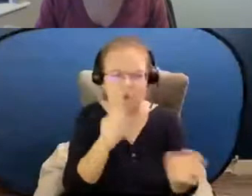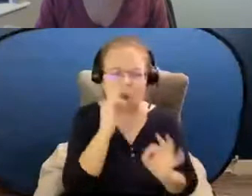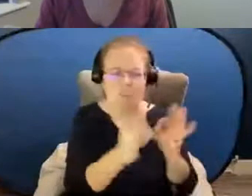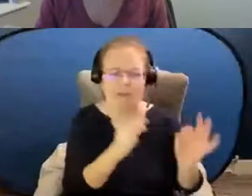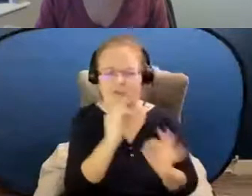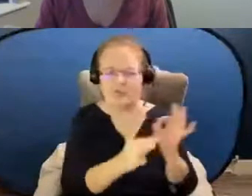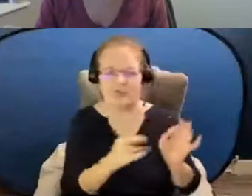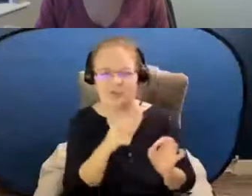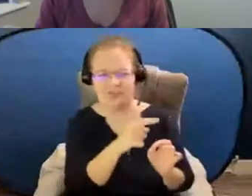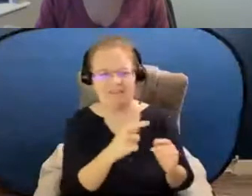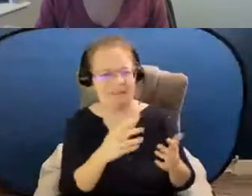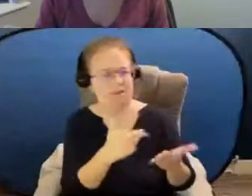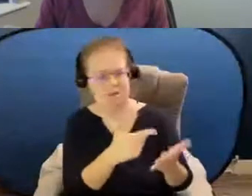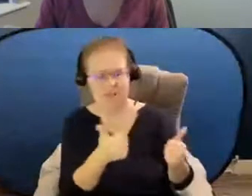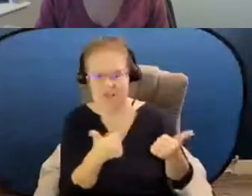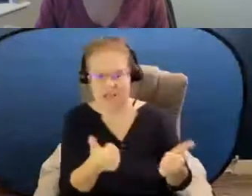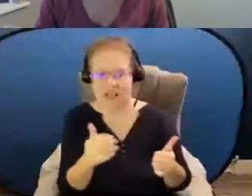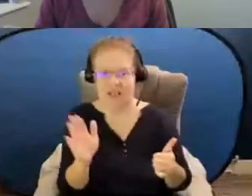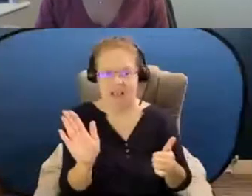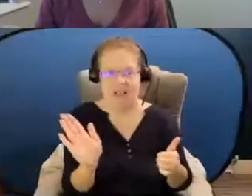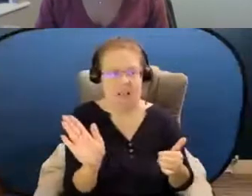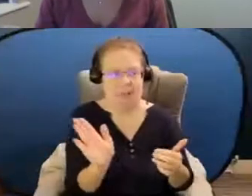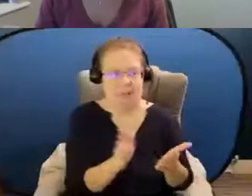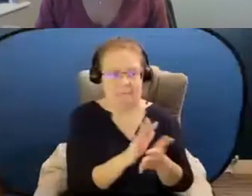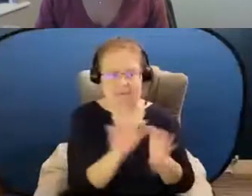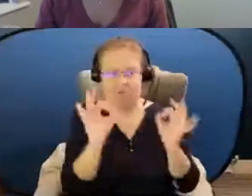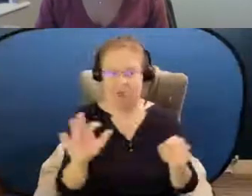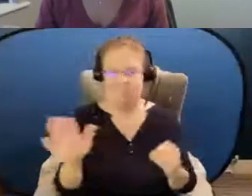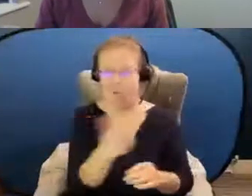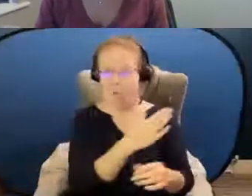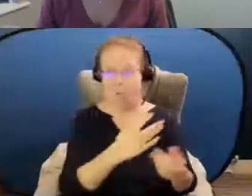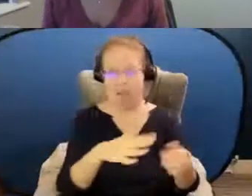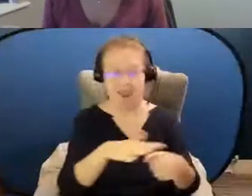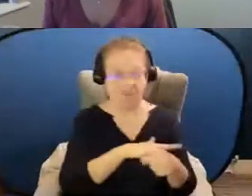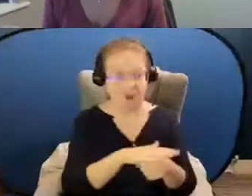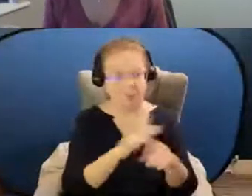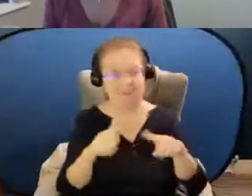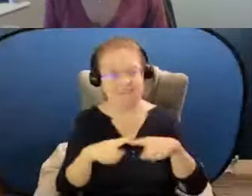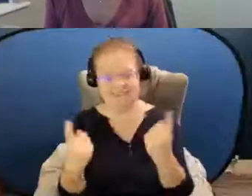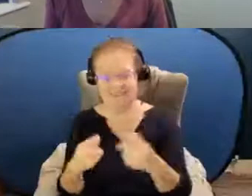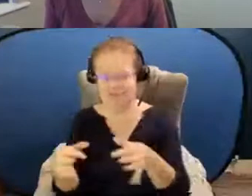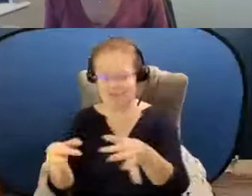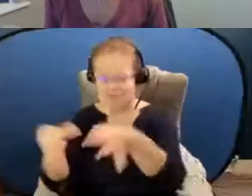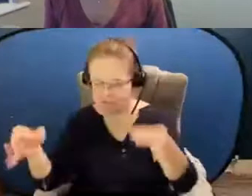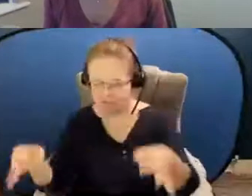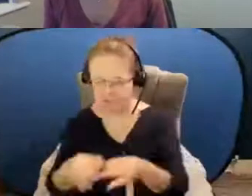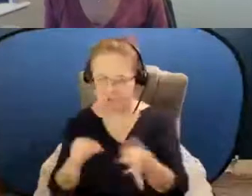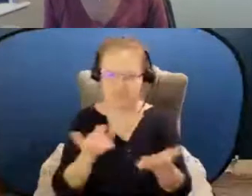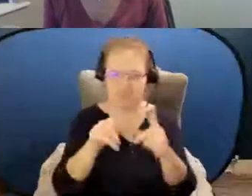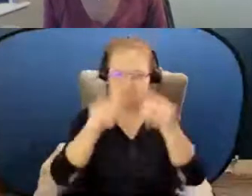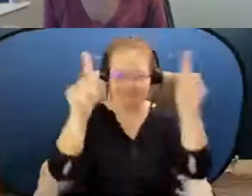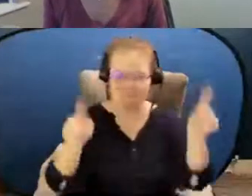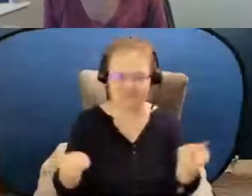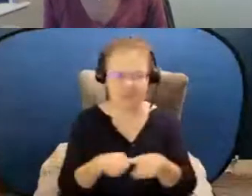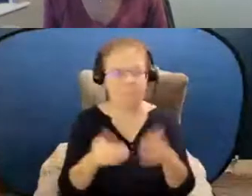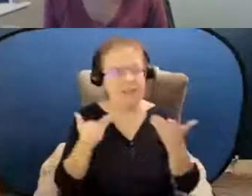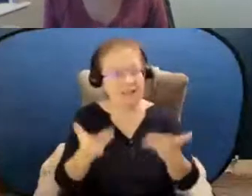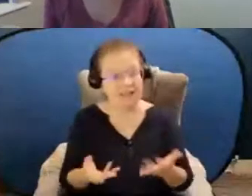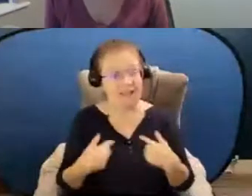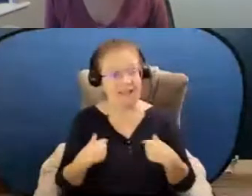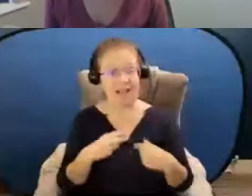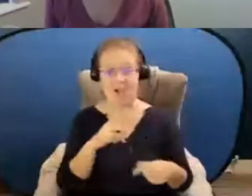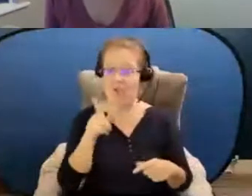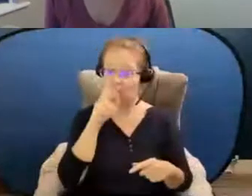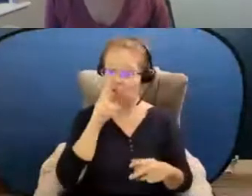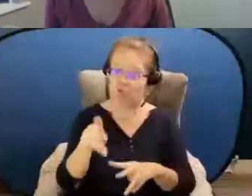more, which makes it great for all types of environments and different devices. But also one of the things too is now we can go ahead and take